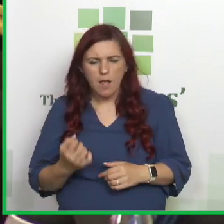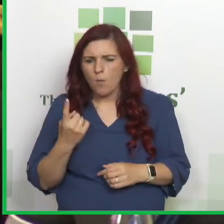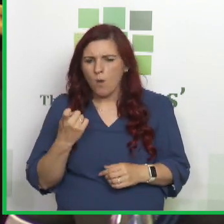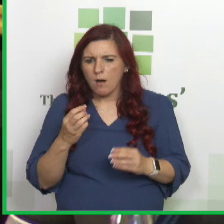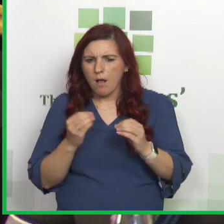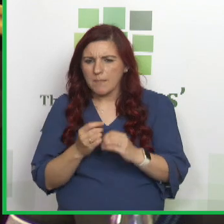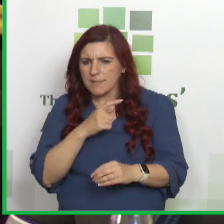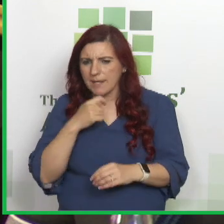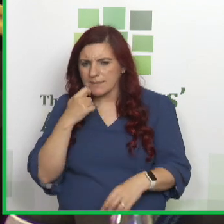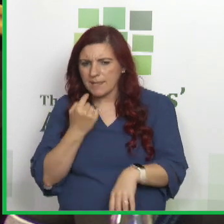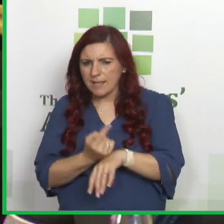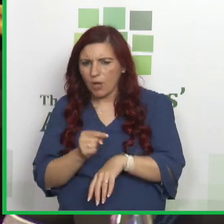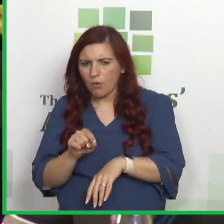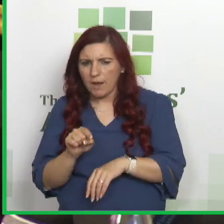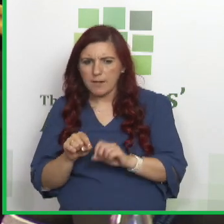like to,